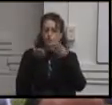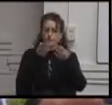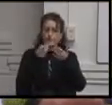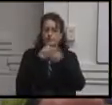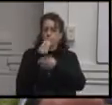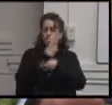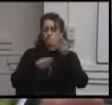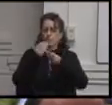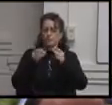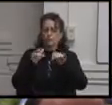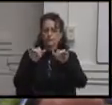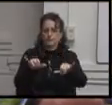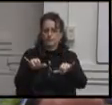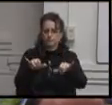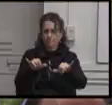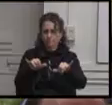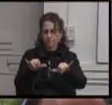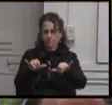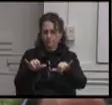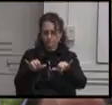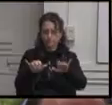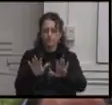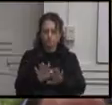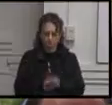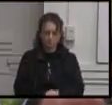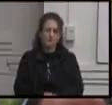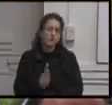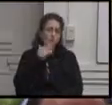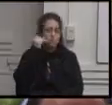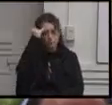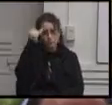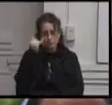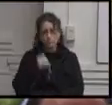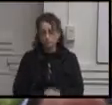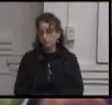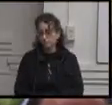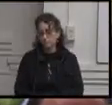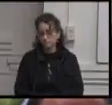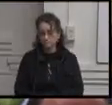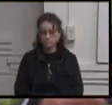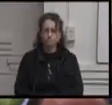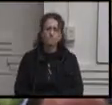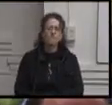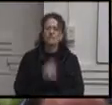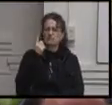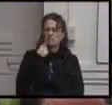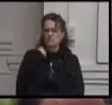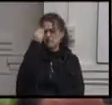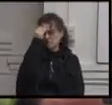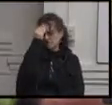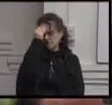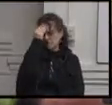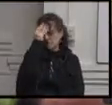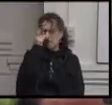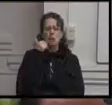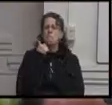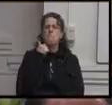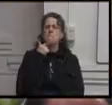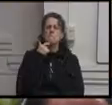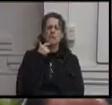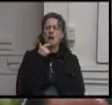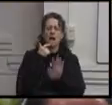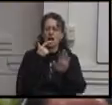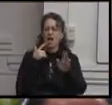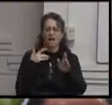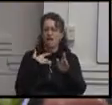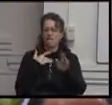I have wondered to myself, and I think this would be a simple answer probably that wouldn't require a half hour to an hour of select